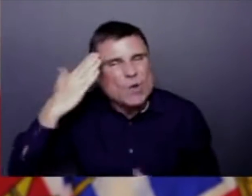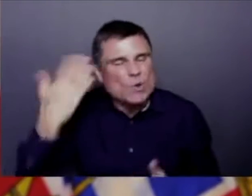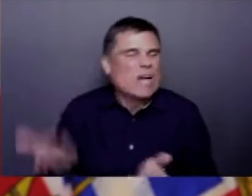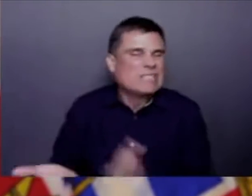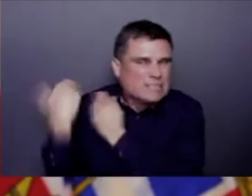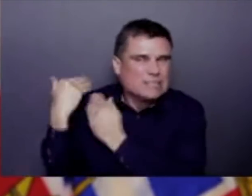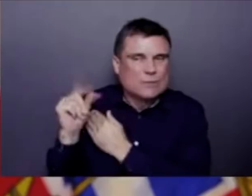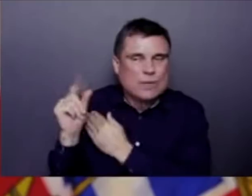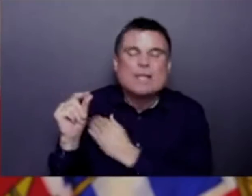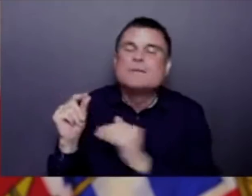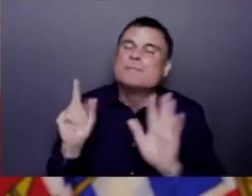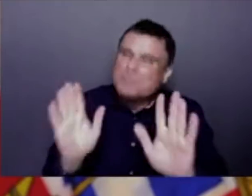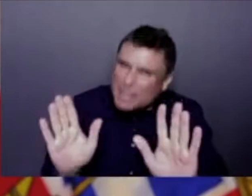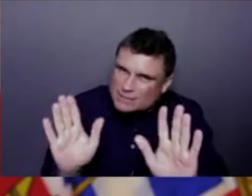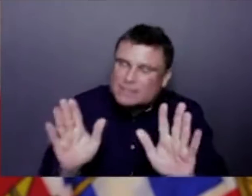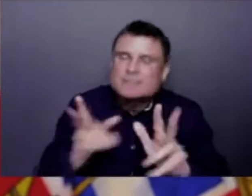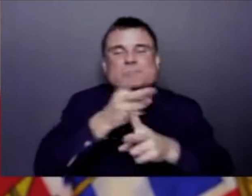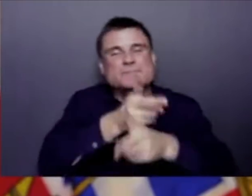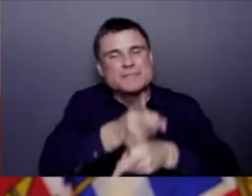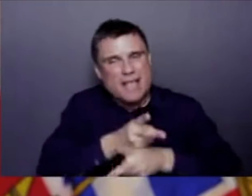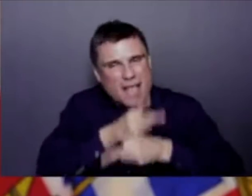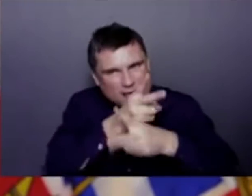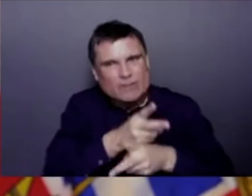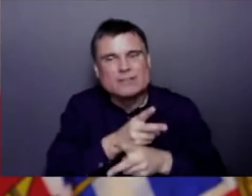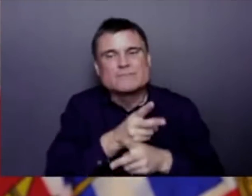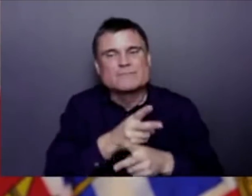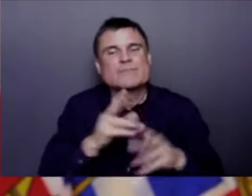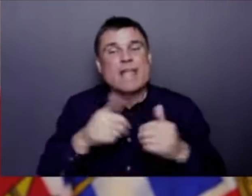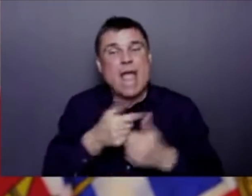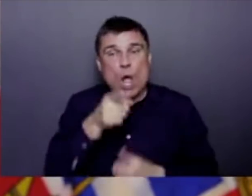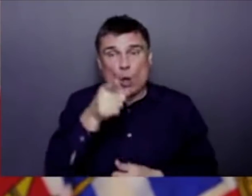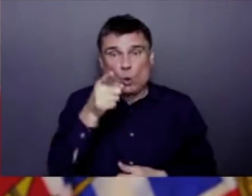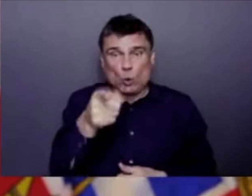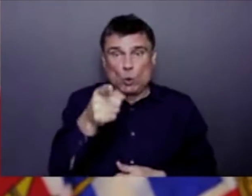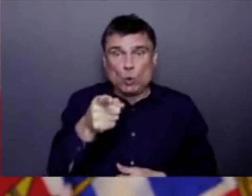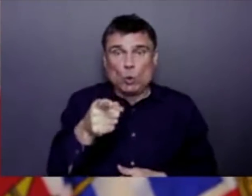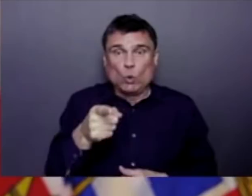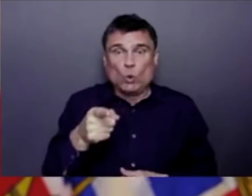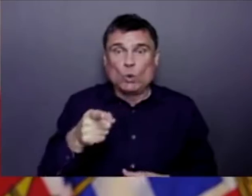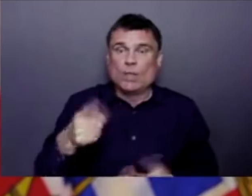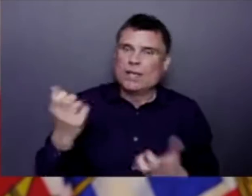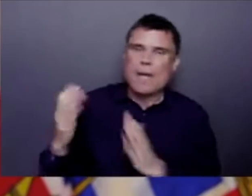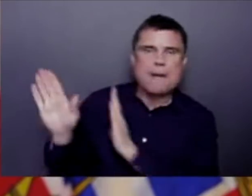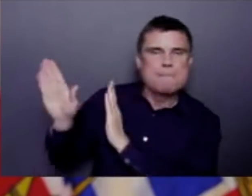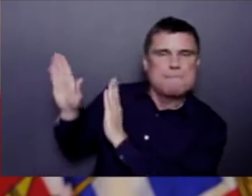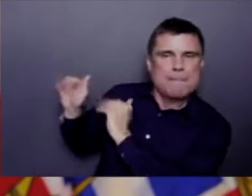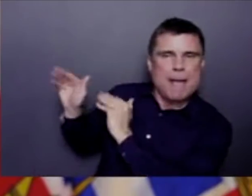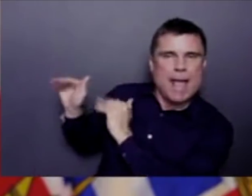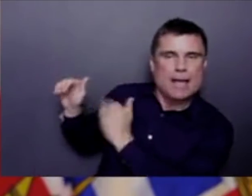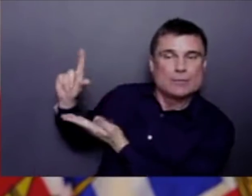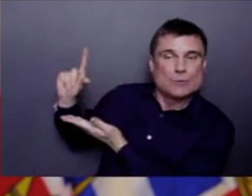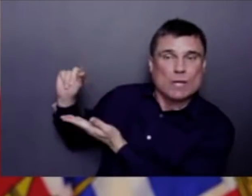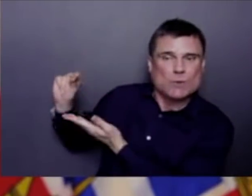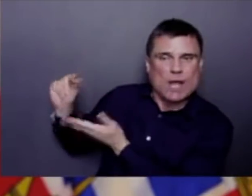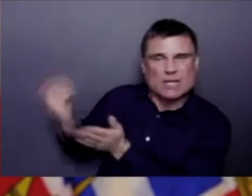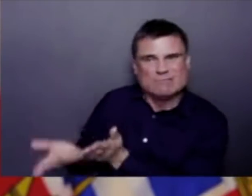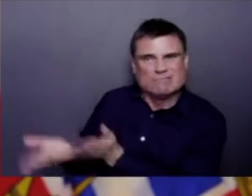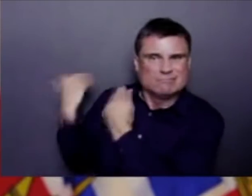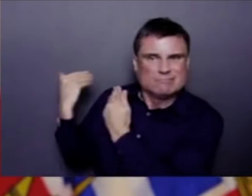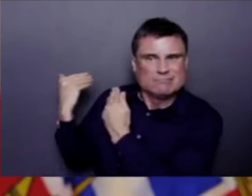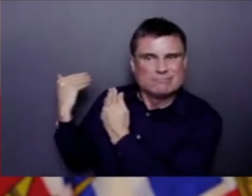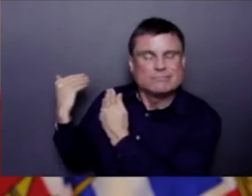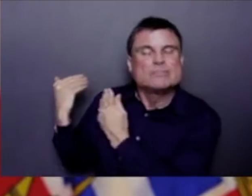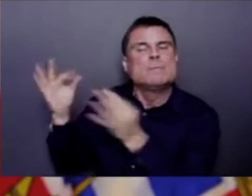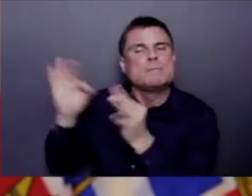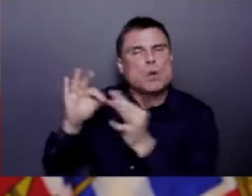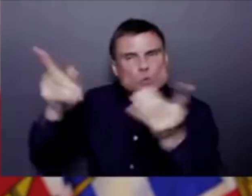say hello to the new, and to wish each other a year of happiness, of health, and prosperity.